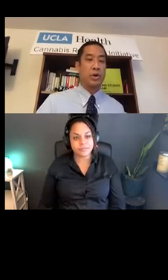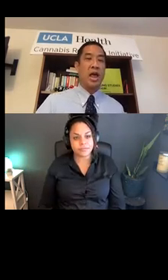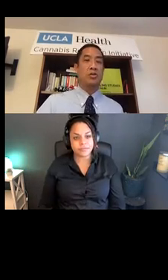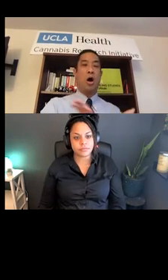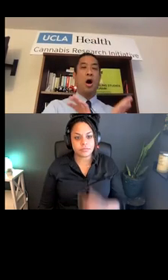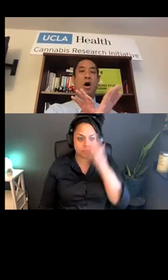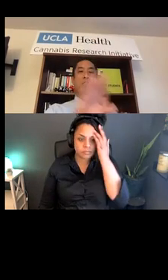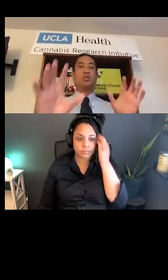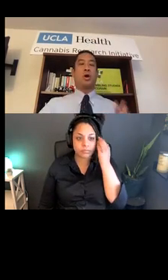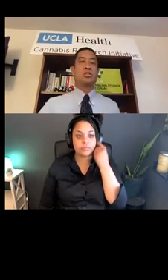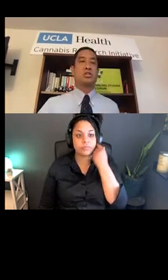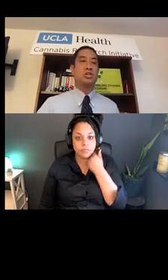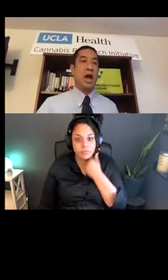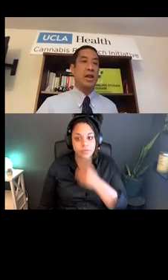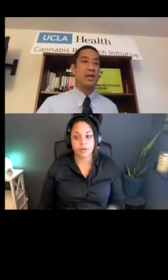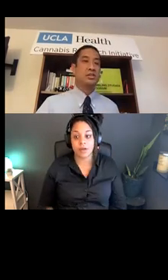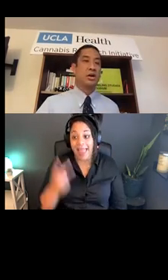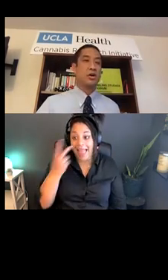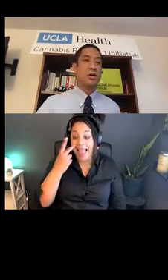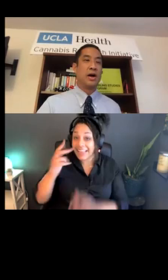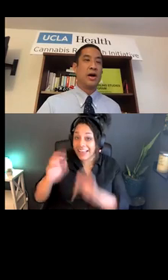Okay, so we're going to answer all the questions in the chat.